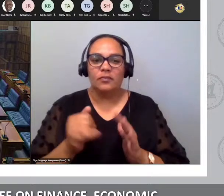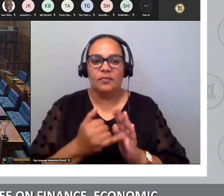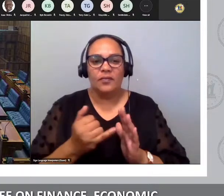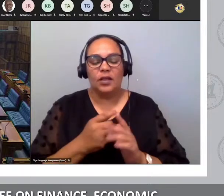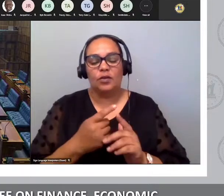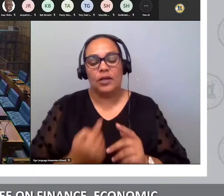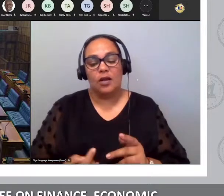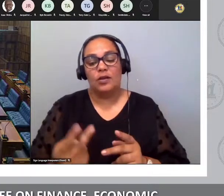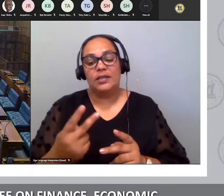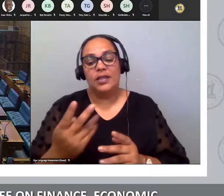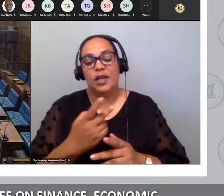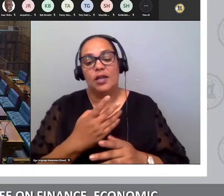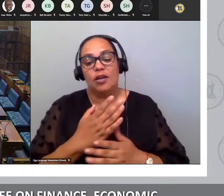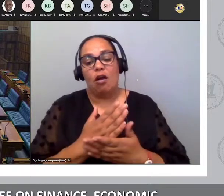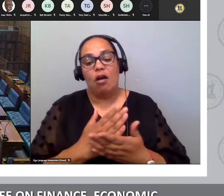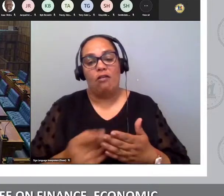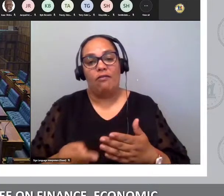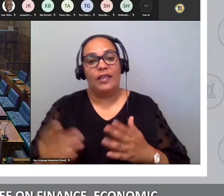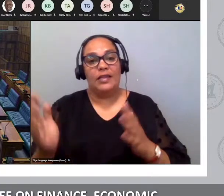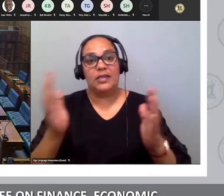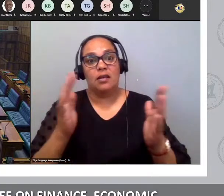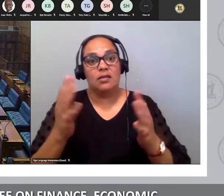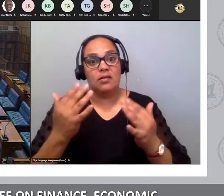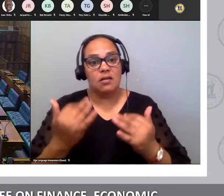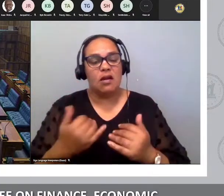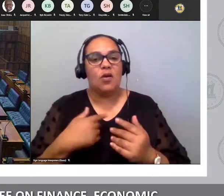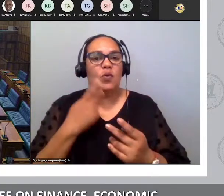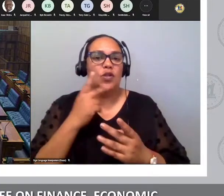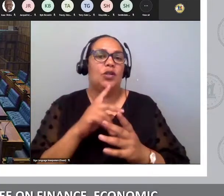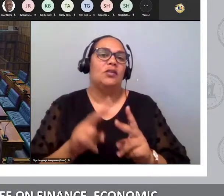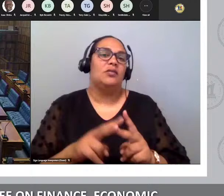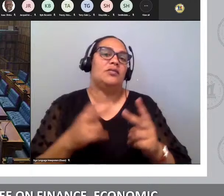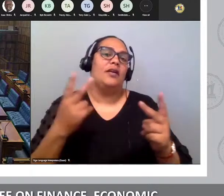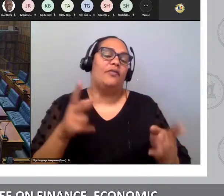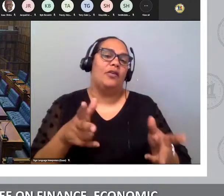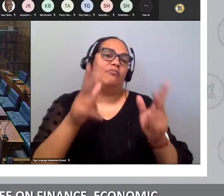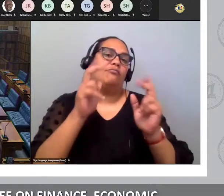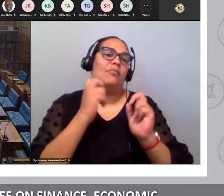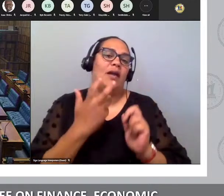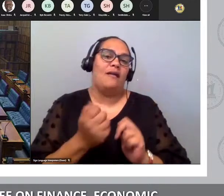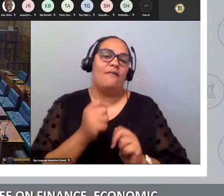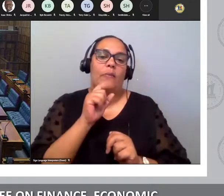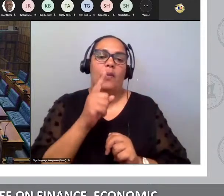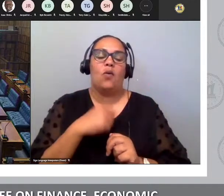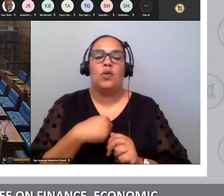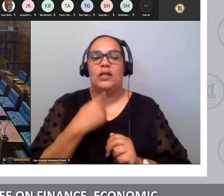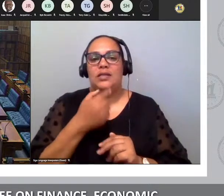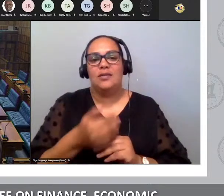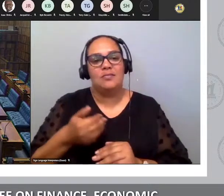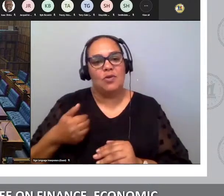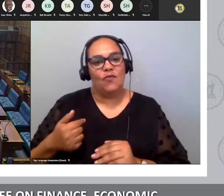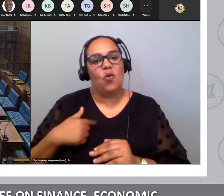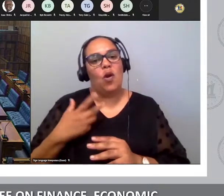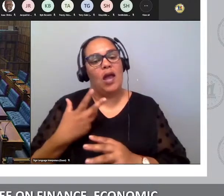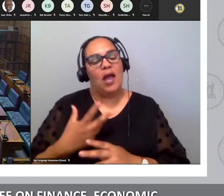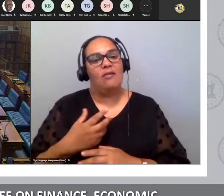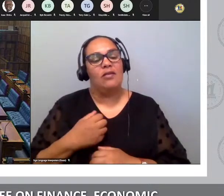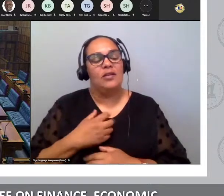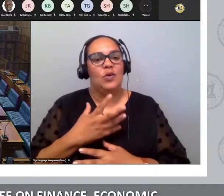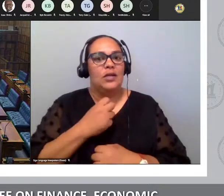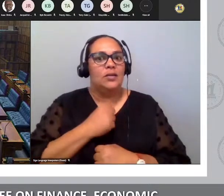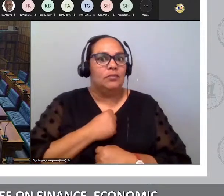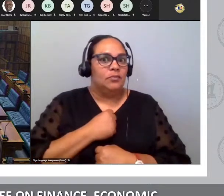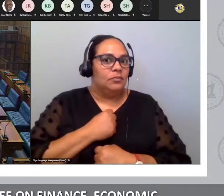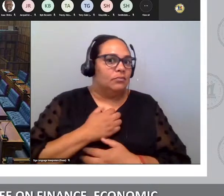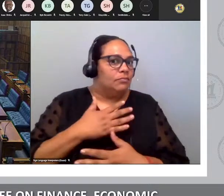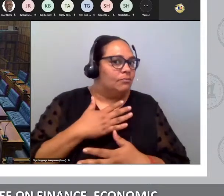now the second half of this season we seeing a totally different picture and that's what I mentioned about we're holding our breath because we